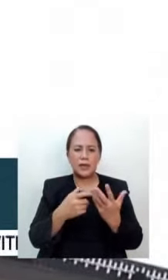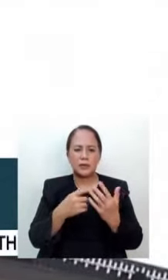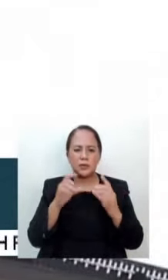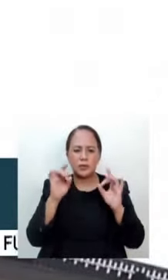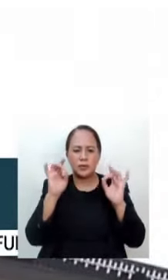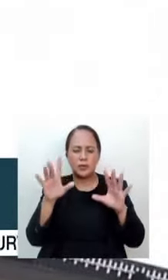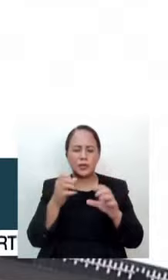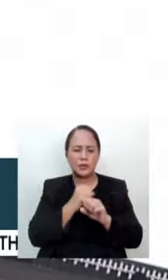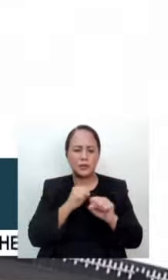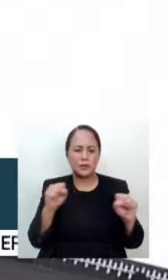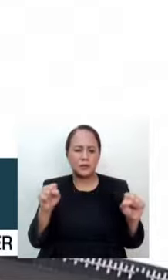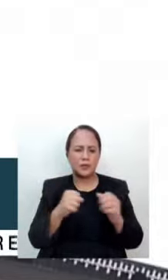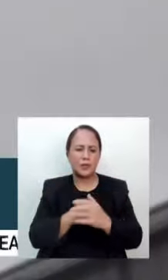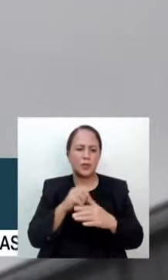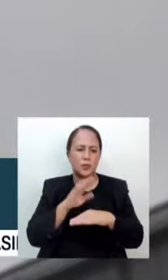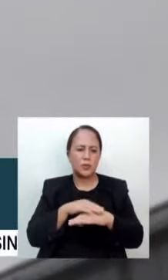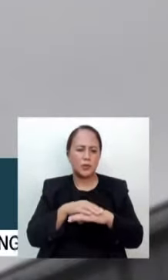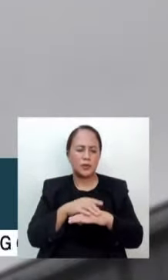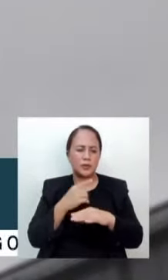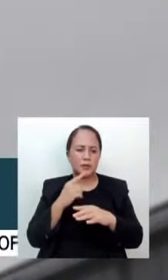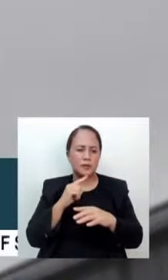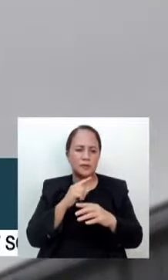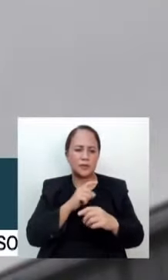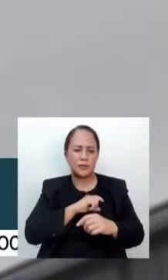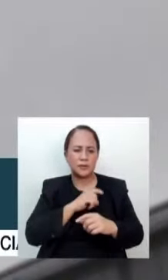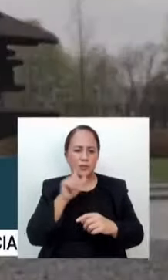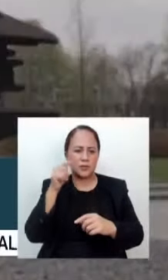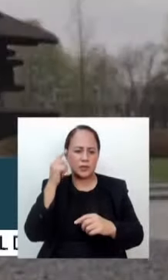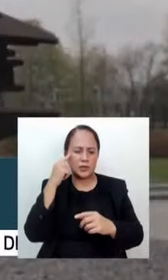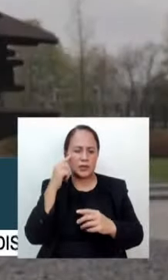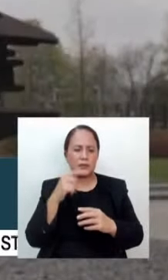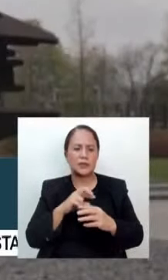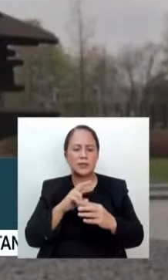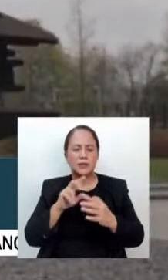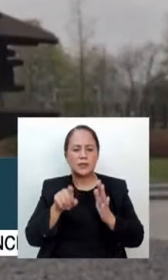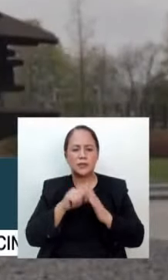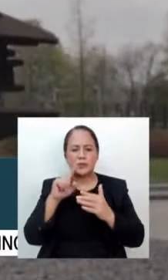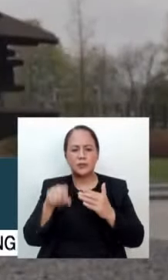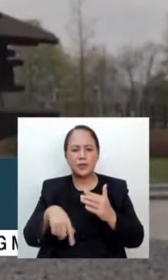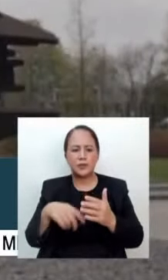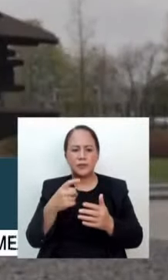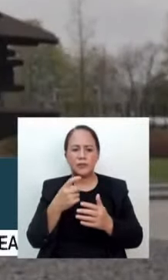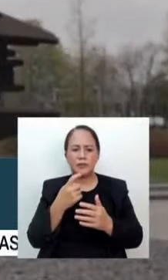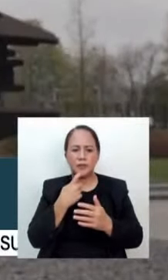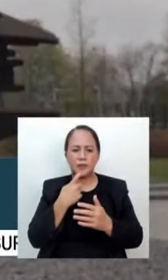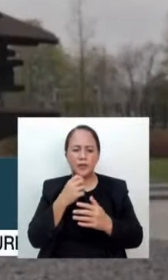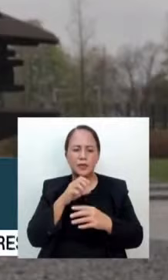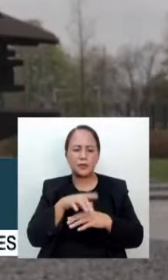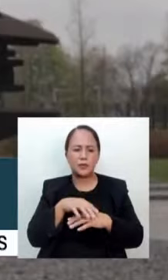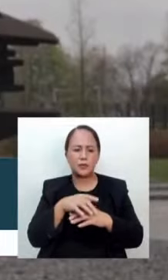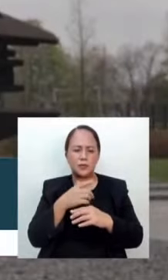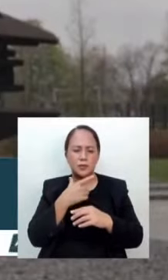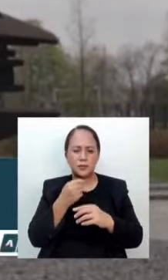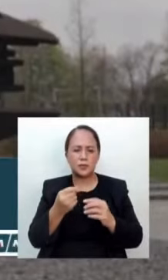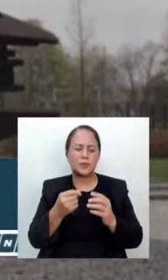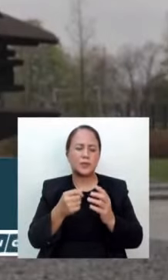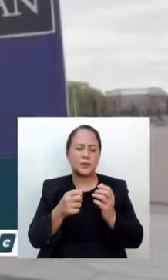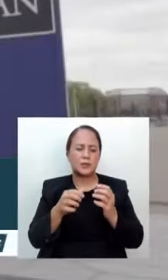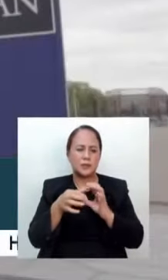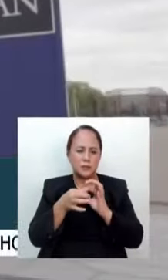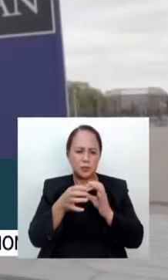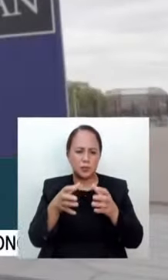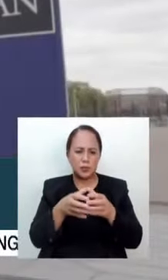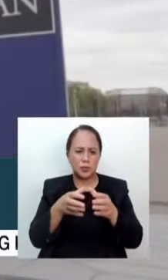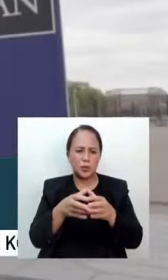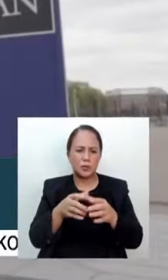security. It has warned of serious military and political consequences if Finland and Sweden join the alliance. Finland has the